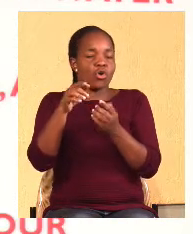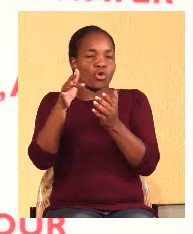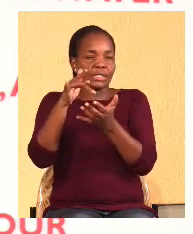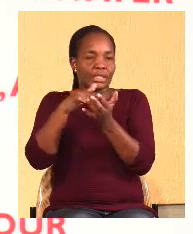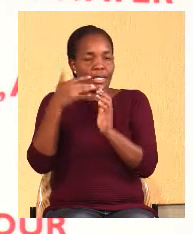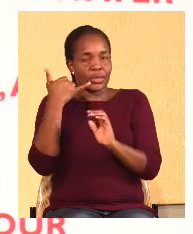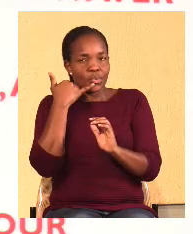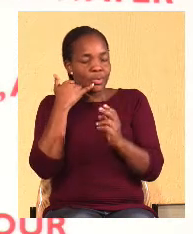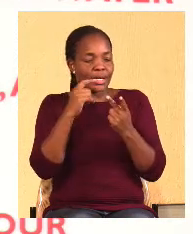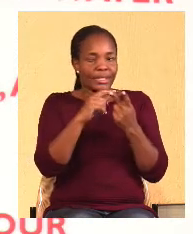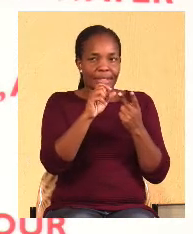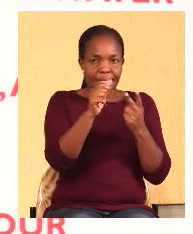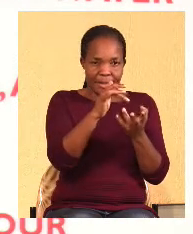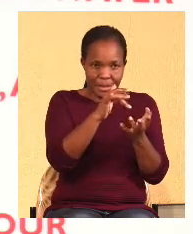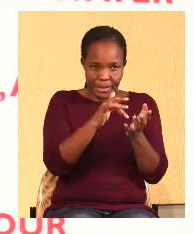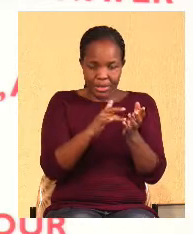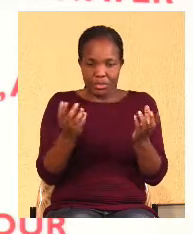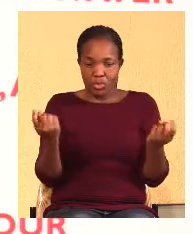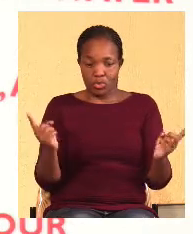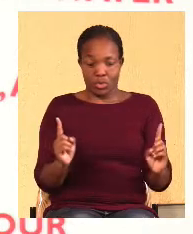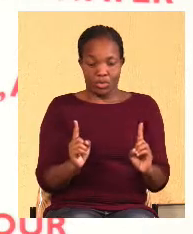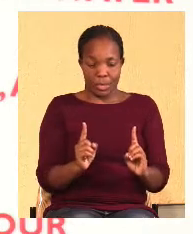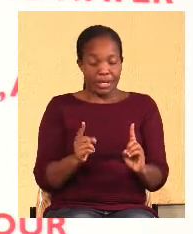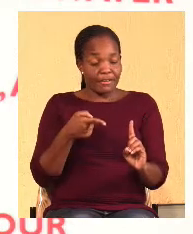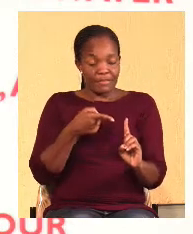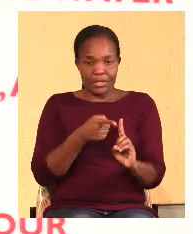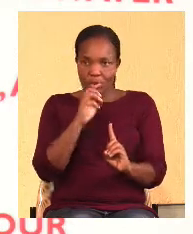going to call on Ms. Emmy.